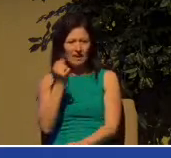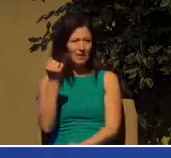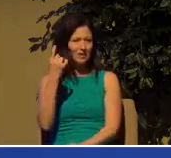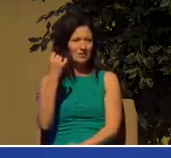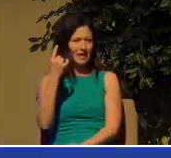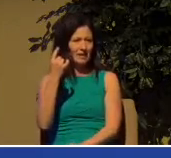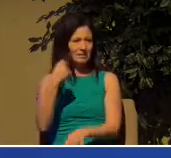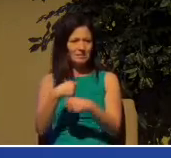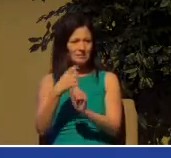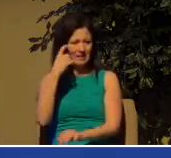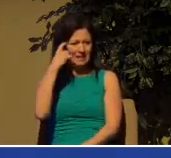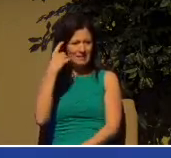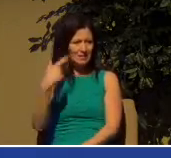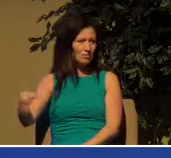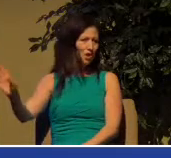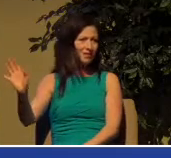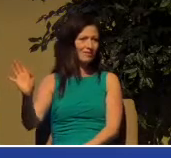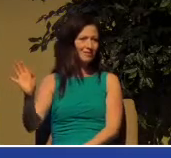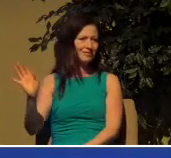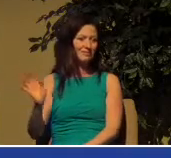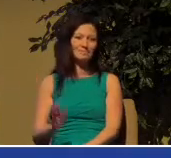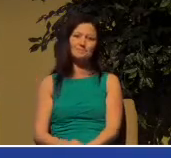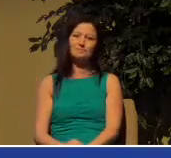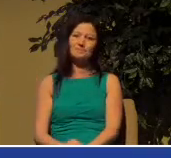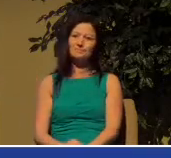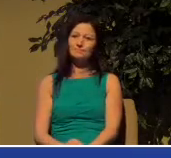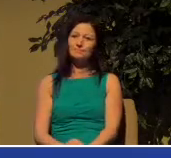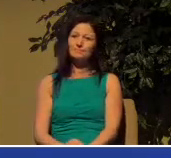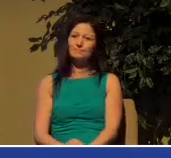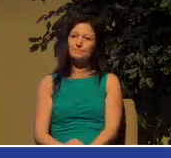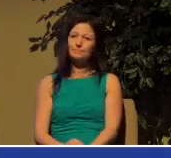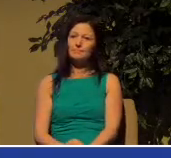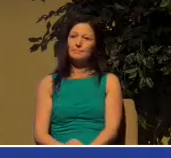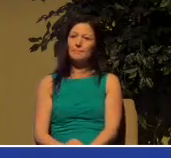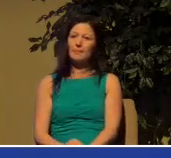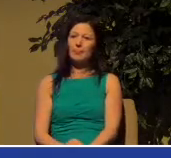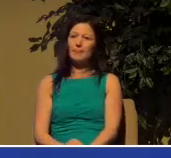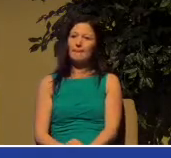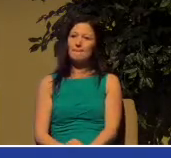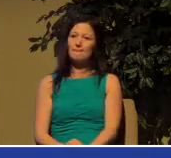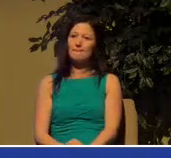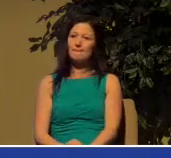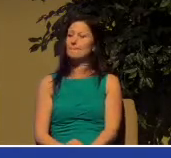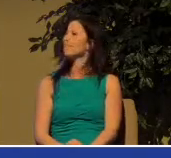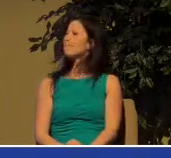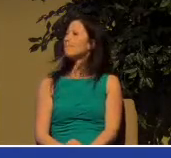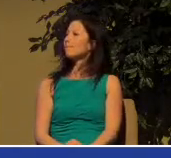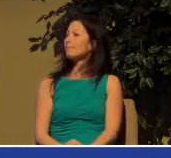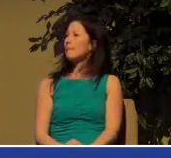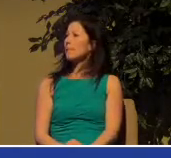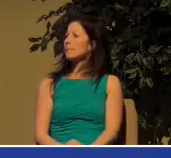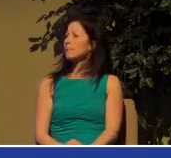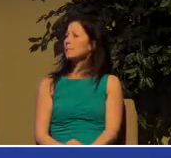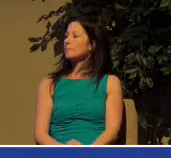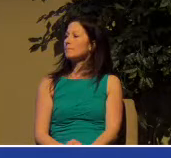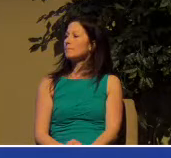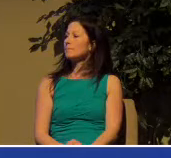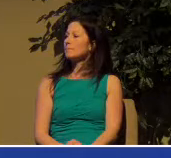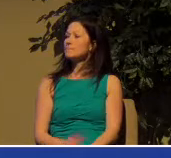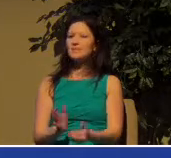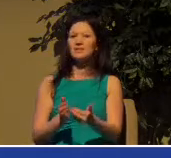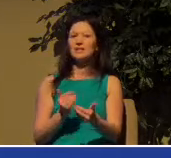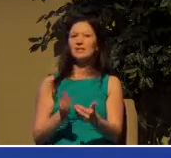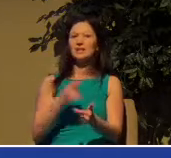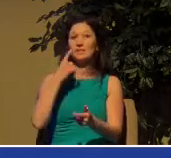Now, you know, it's easy, always easy with the hindsight of history, for us to be critical